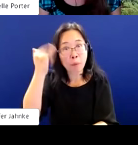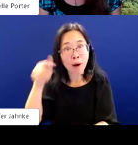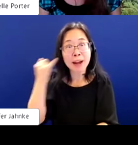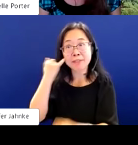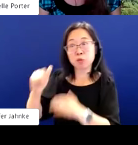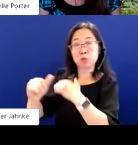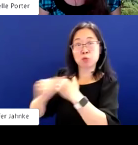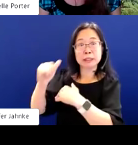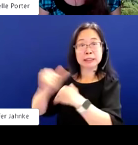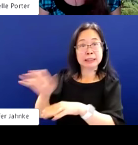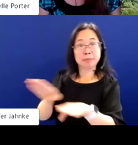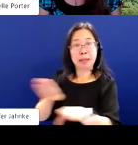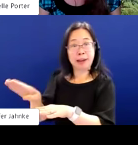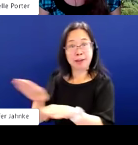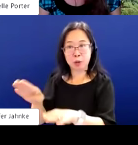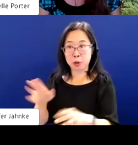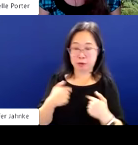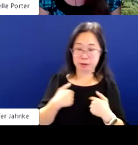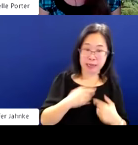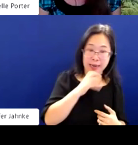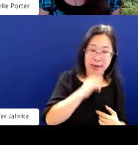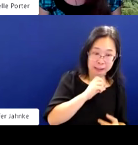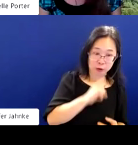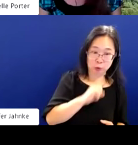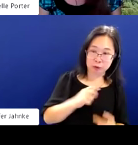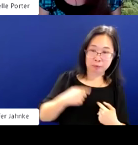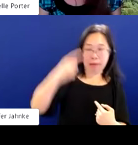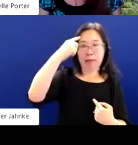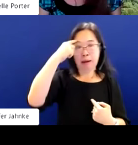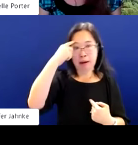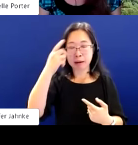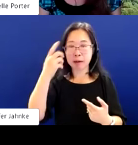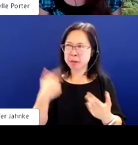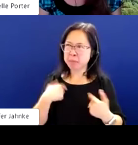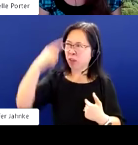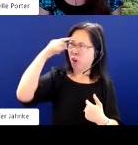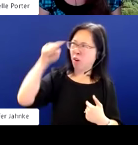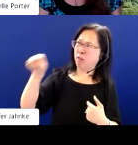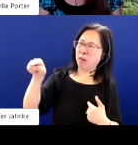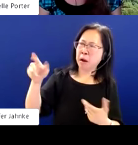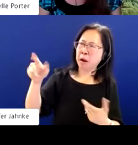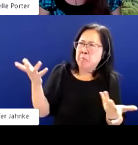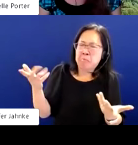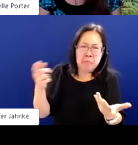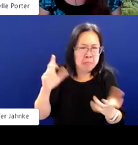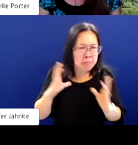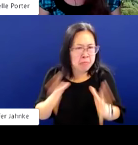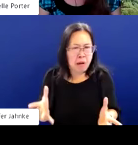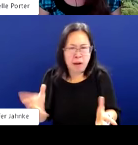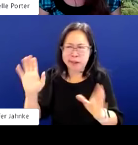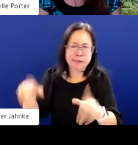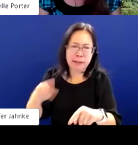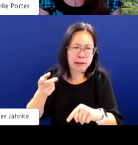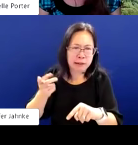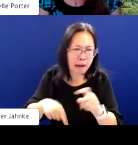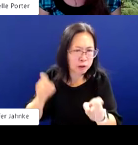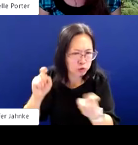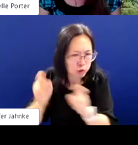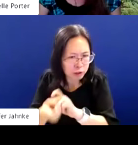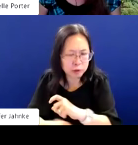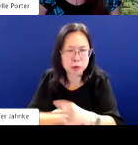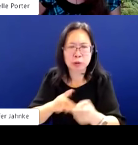associated with aging and people's thinking, and thinking that there's really not anything that can be done and everything about